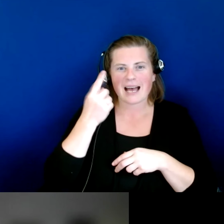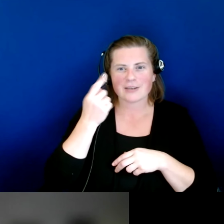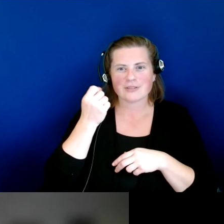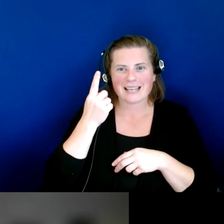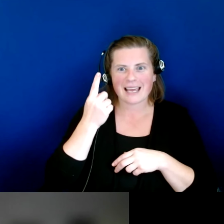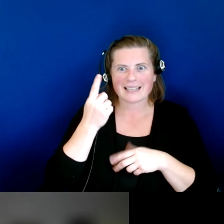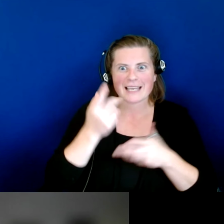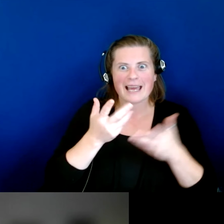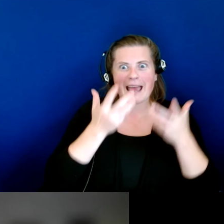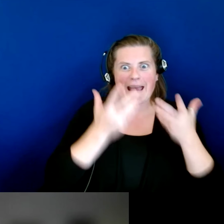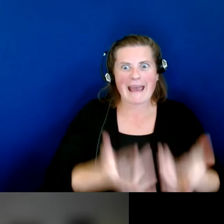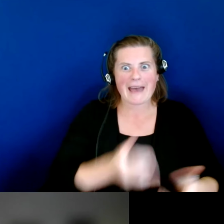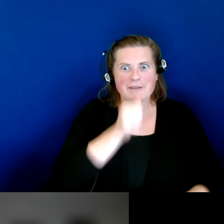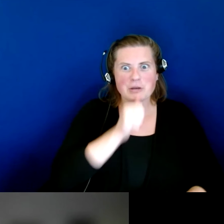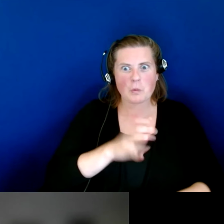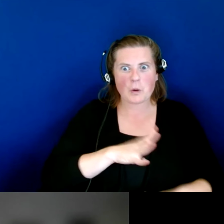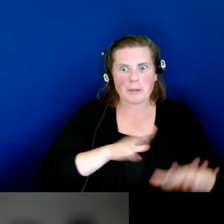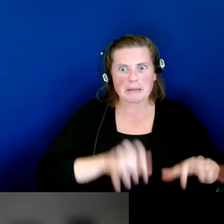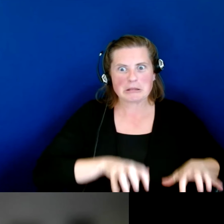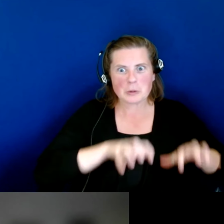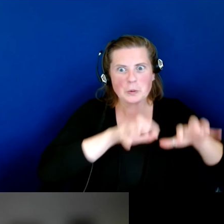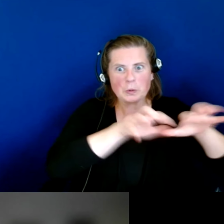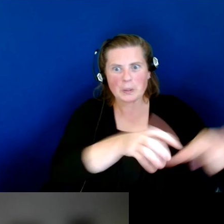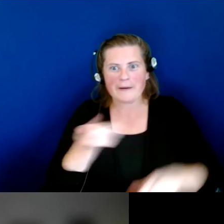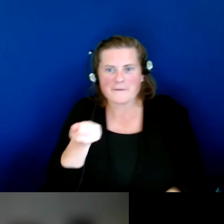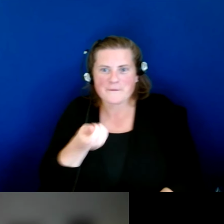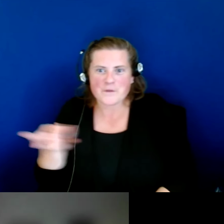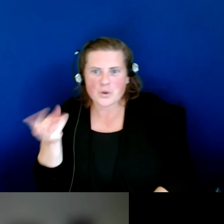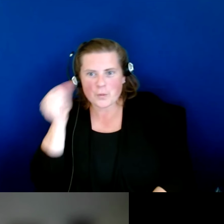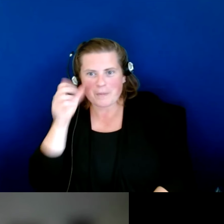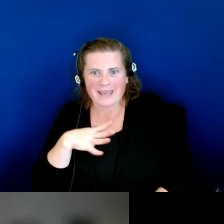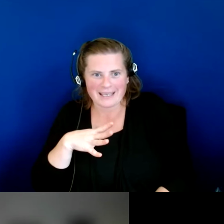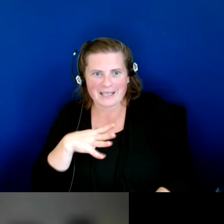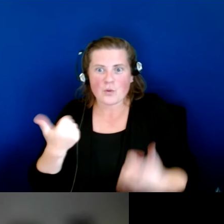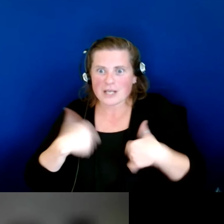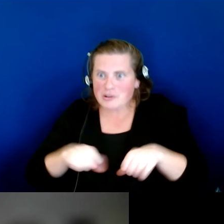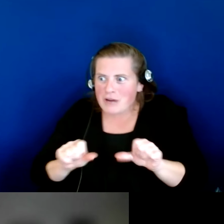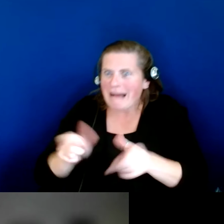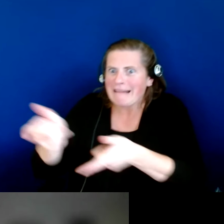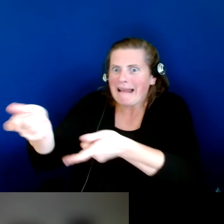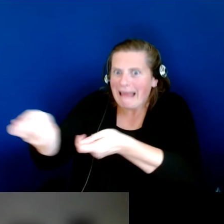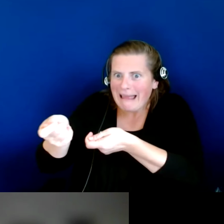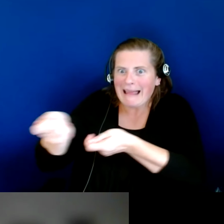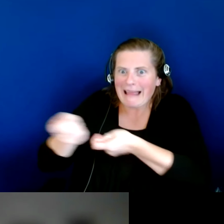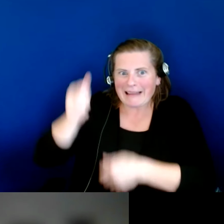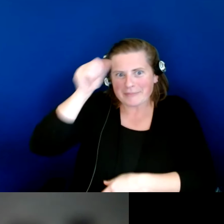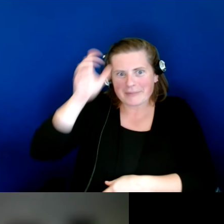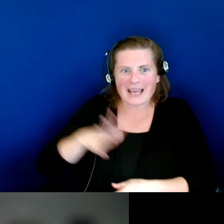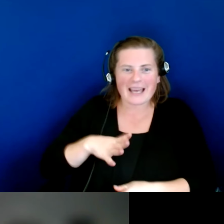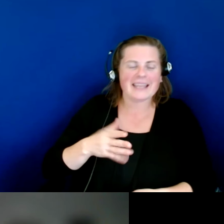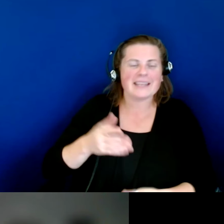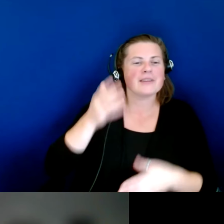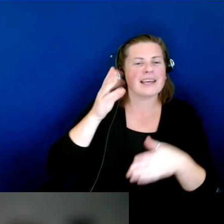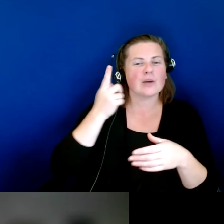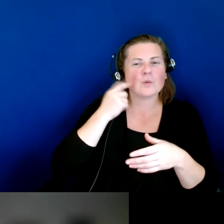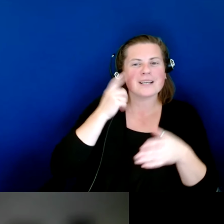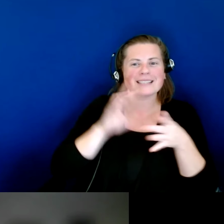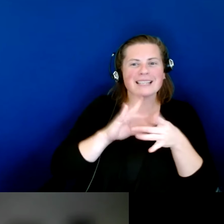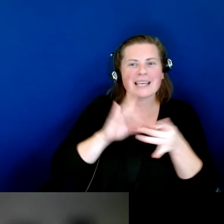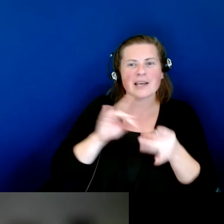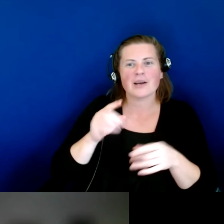female dominated. So even though we tried, you could see that at the beginning, I acknowledged men's shed. So